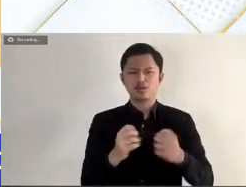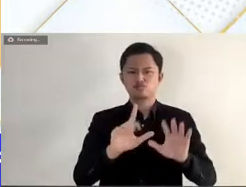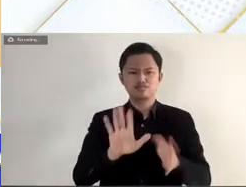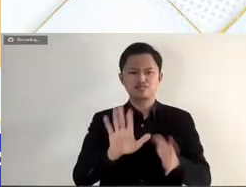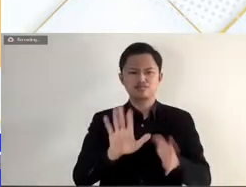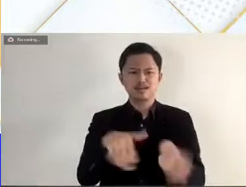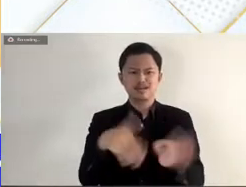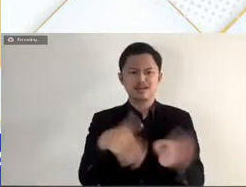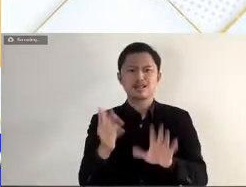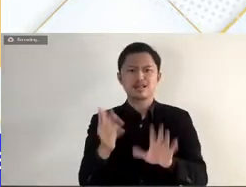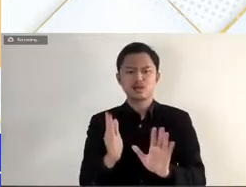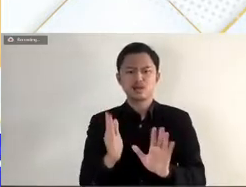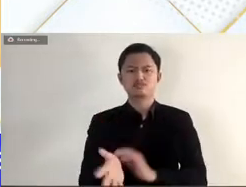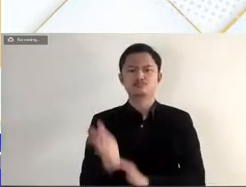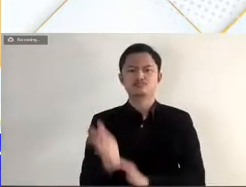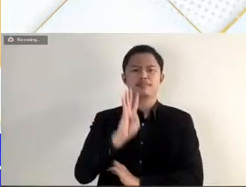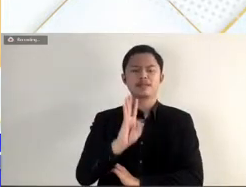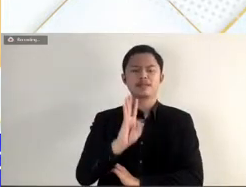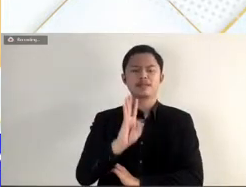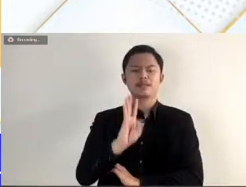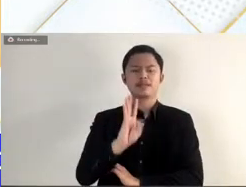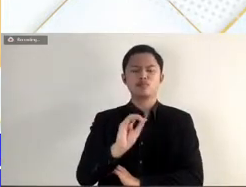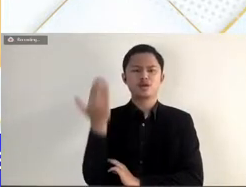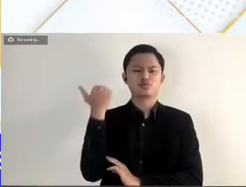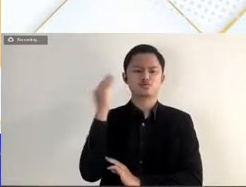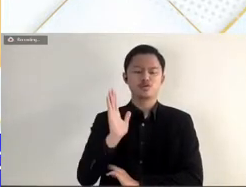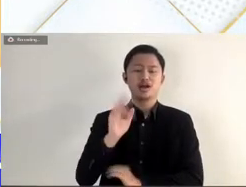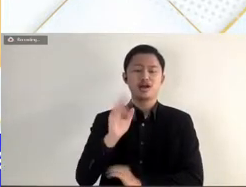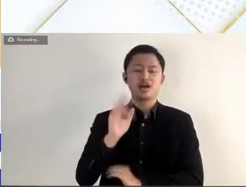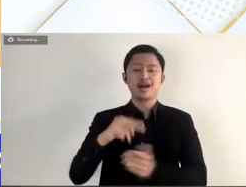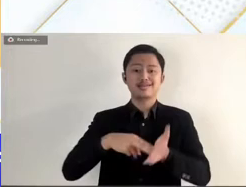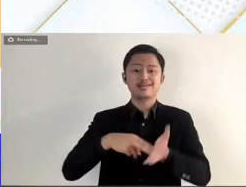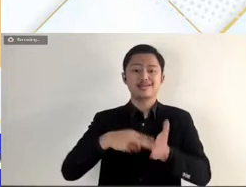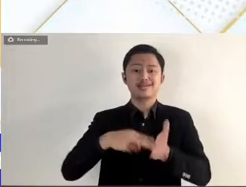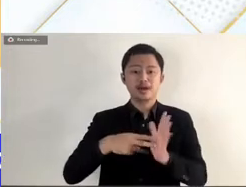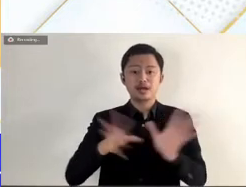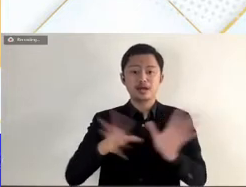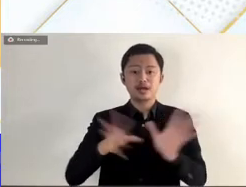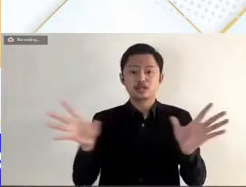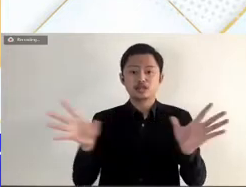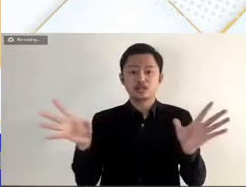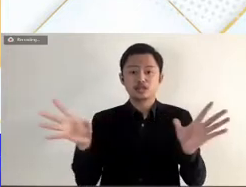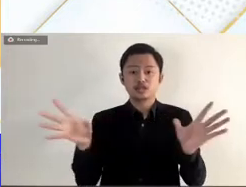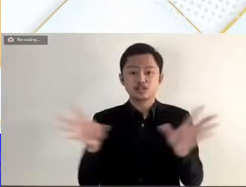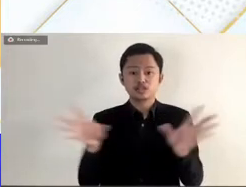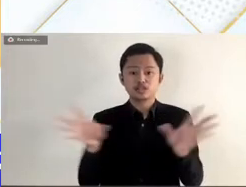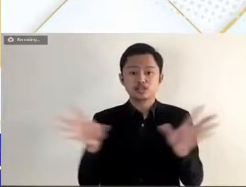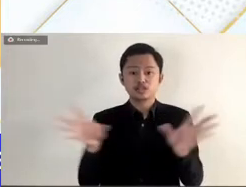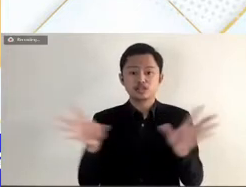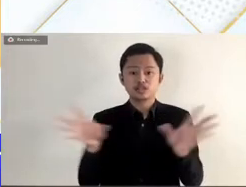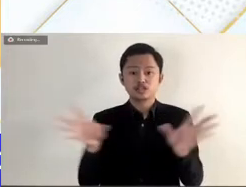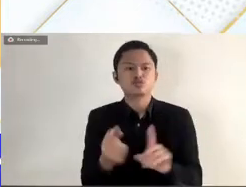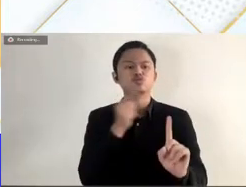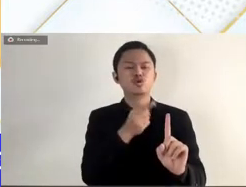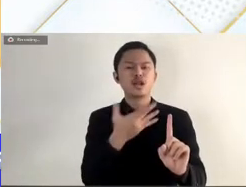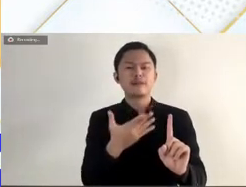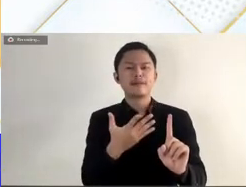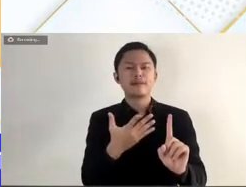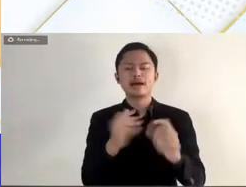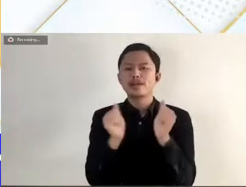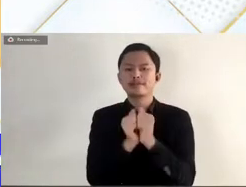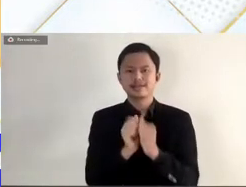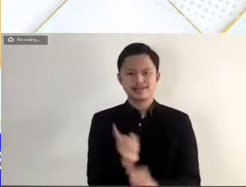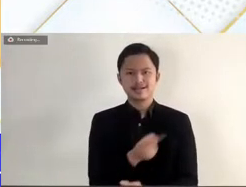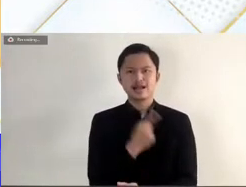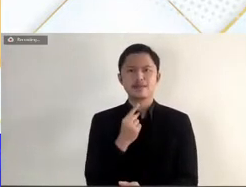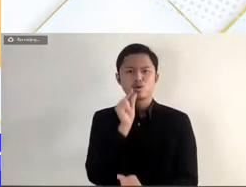past four decades. So you can see that the numbers that have been sacrificed through these international peacekeeping commitments